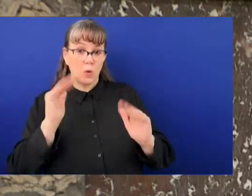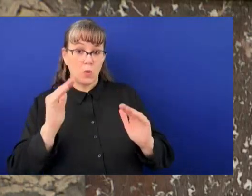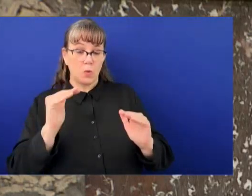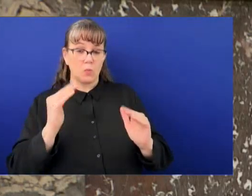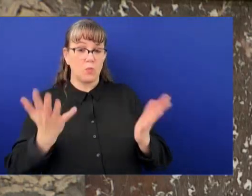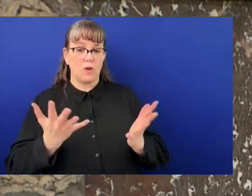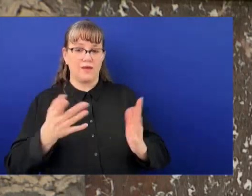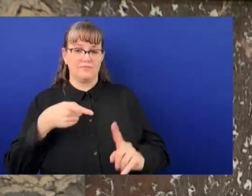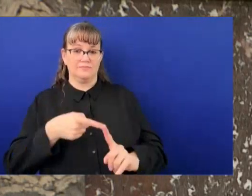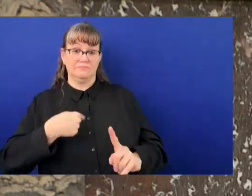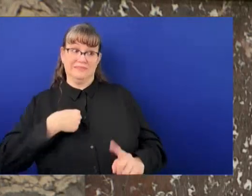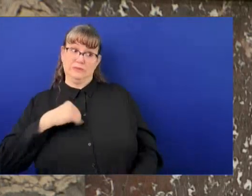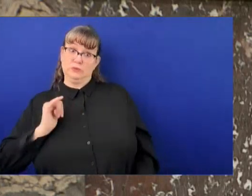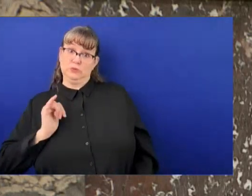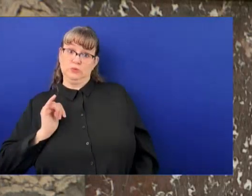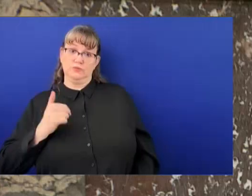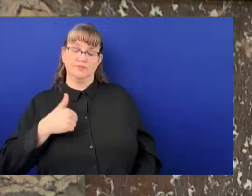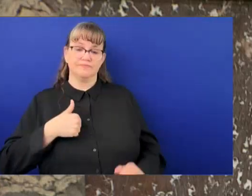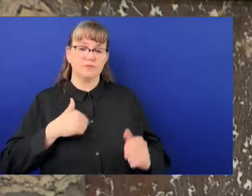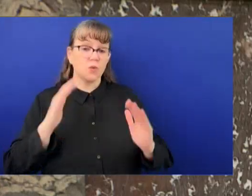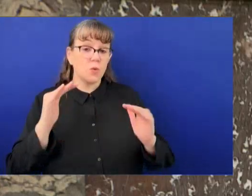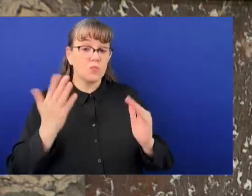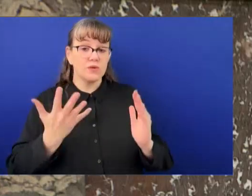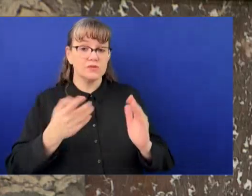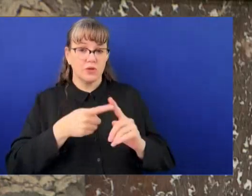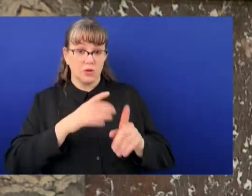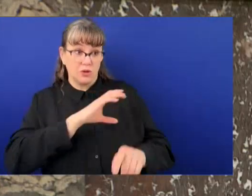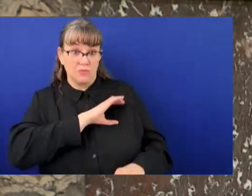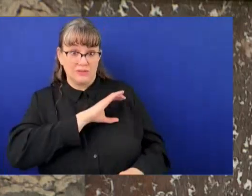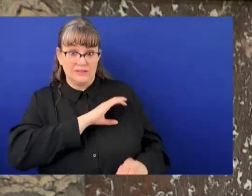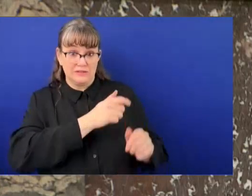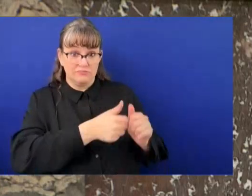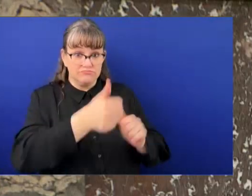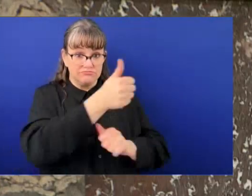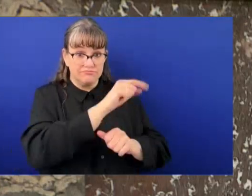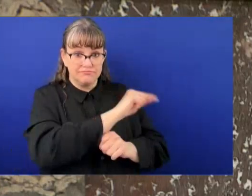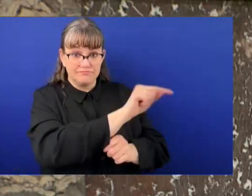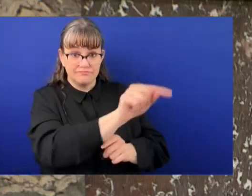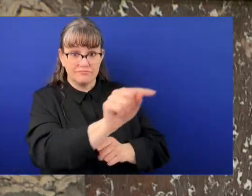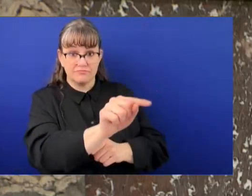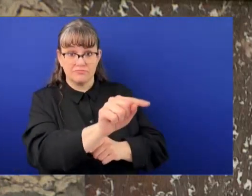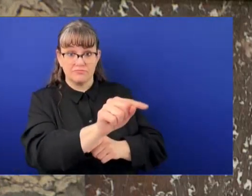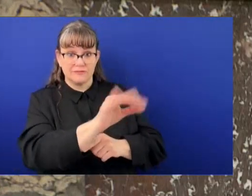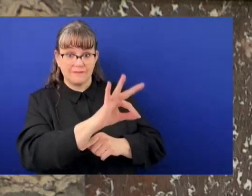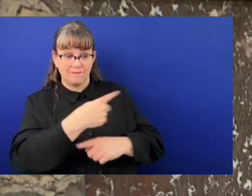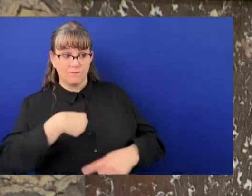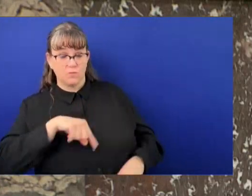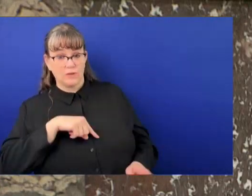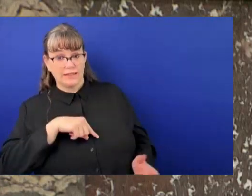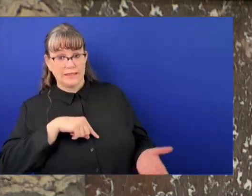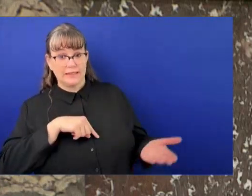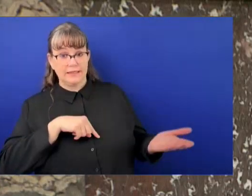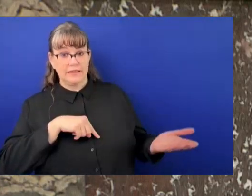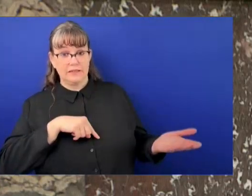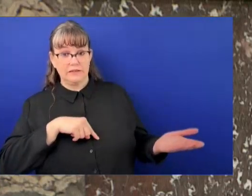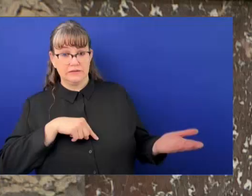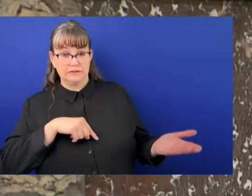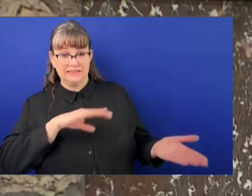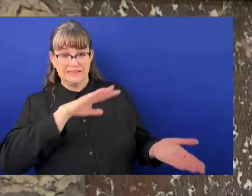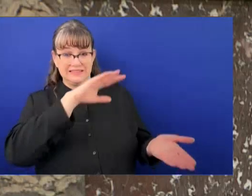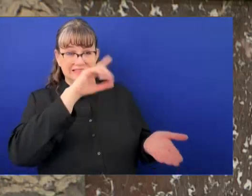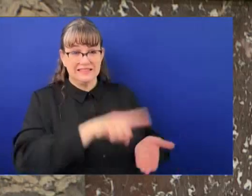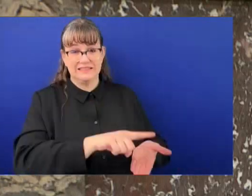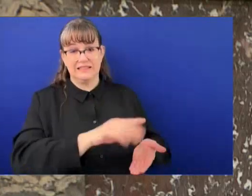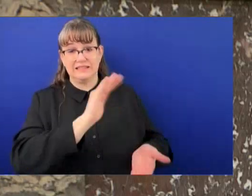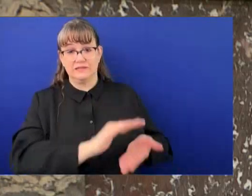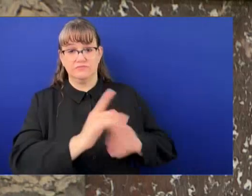if we removed the criminal sanction from people, we stopped arresting them and putting them in jail or struggling with addiction, that they might take that